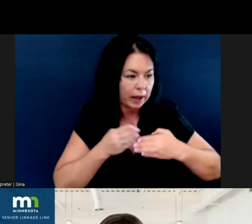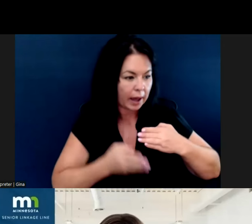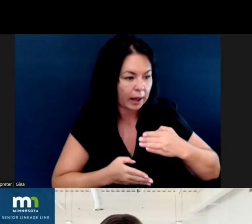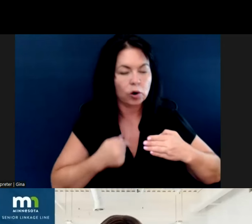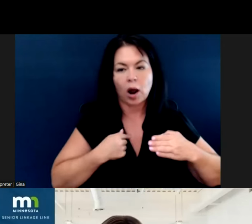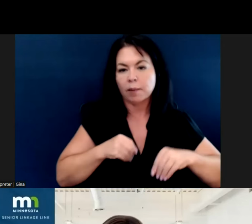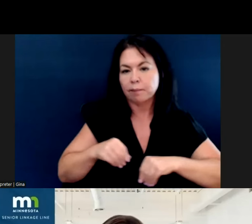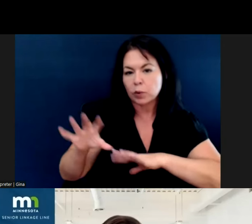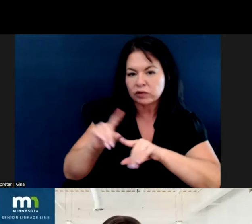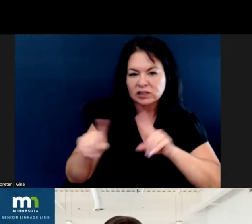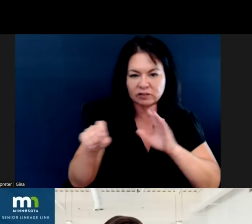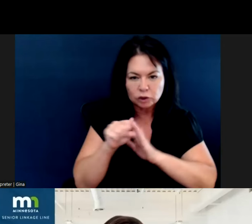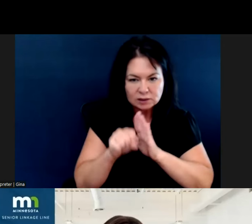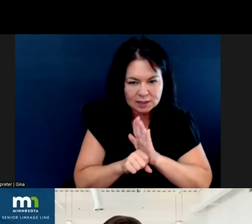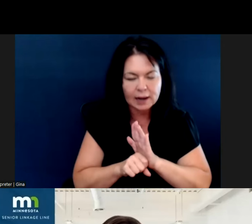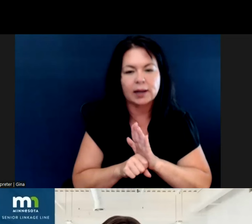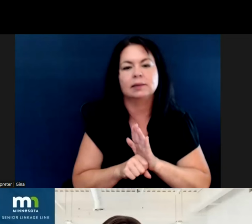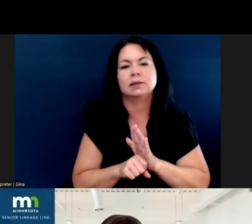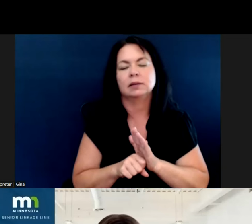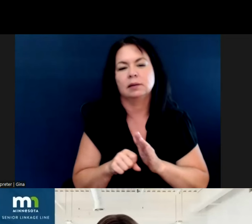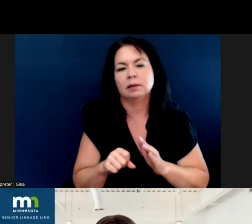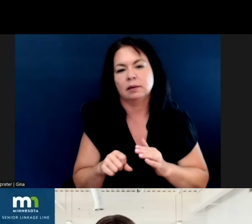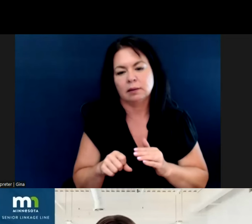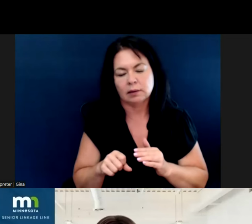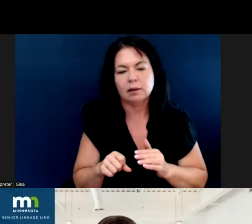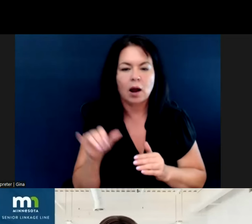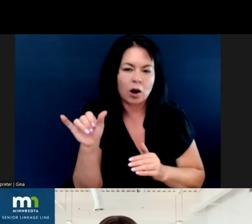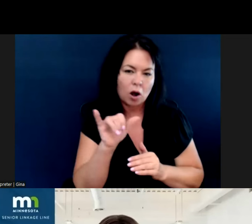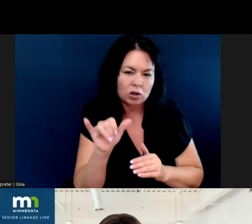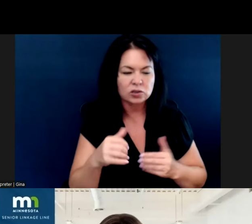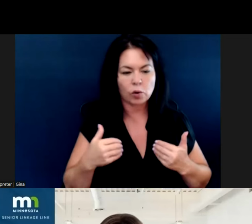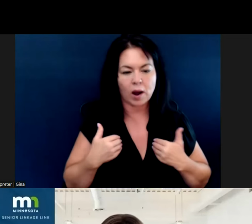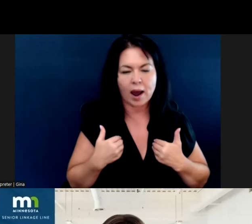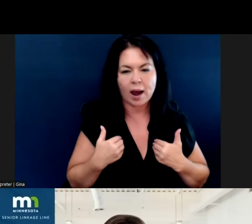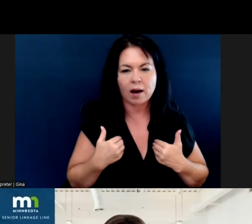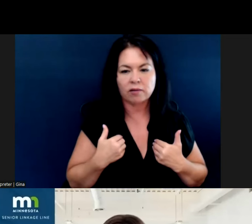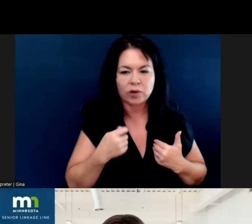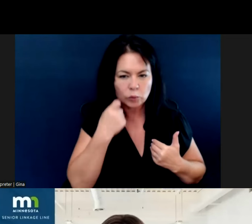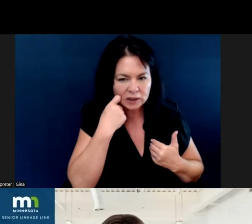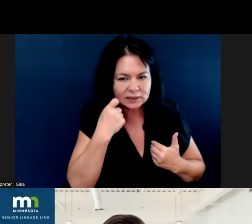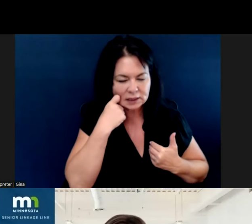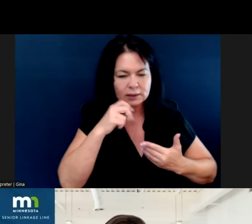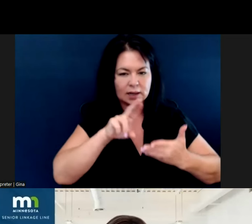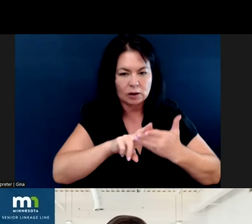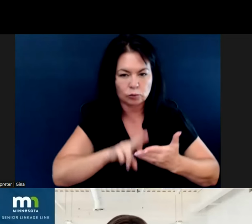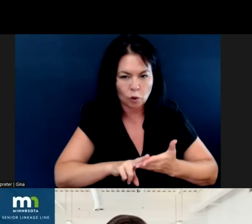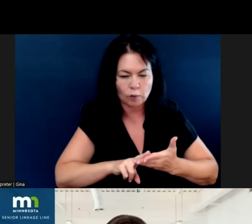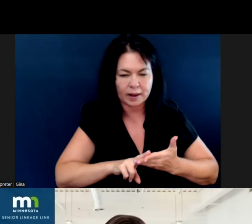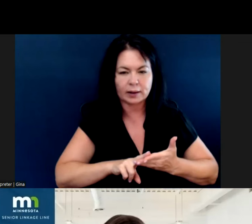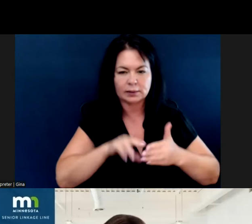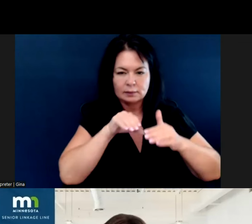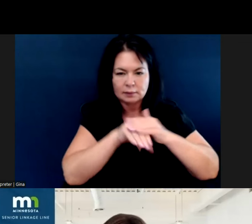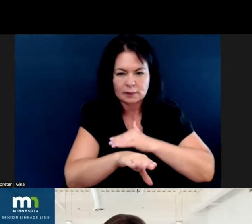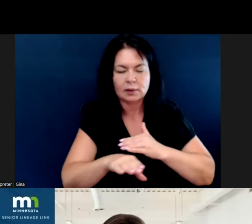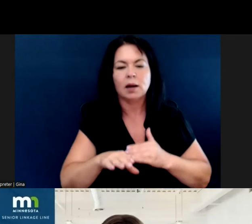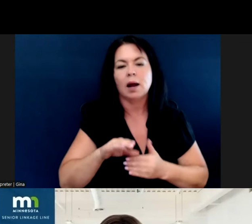different state, things like that. And then there's also a relatively recent enrollment period called the Medicare Advantage